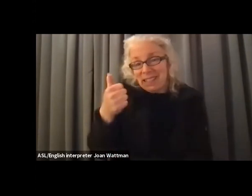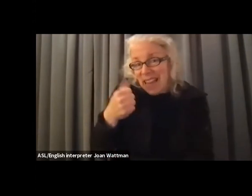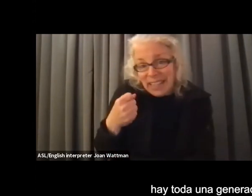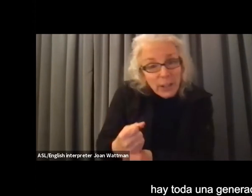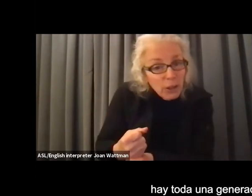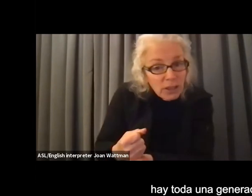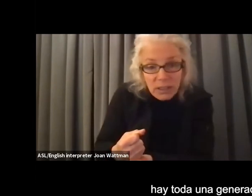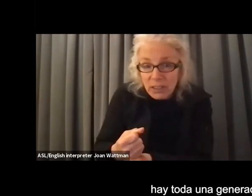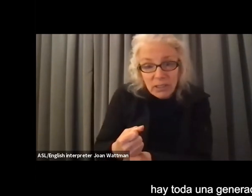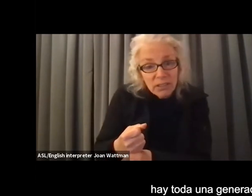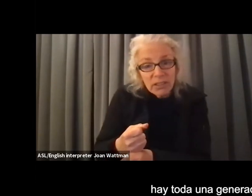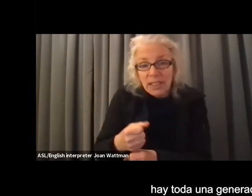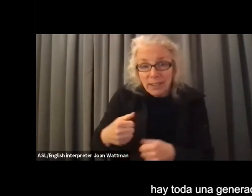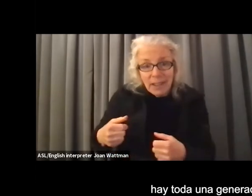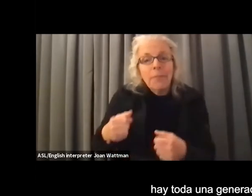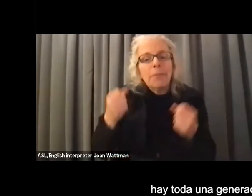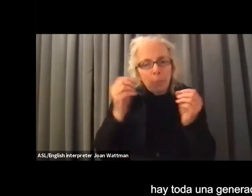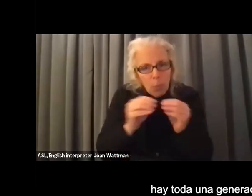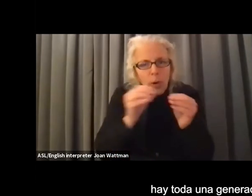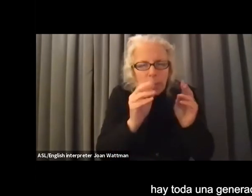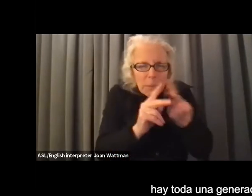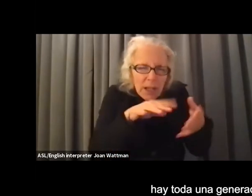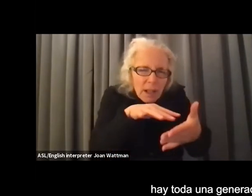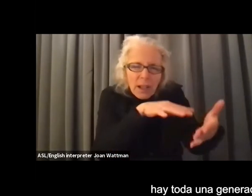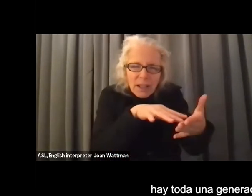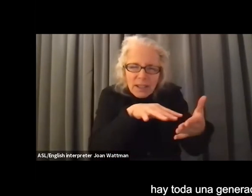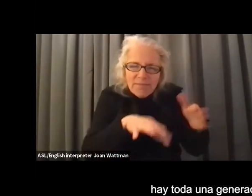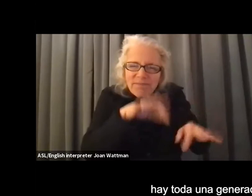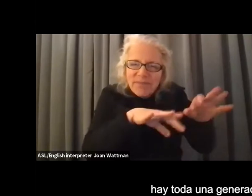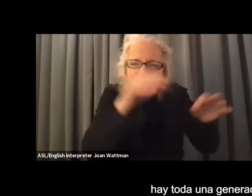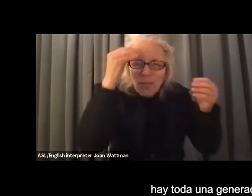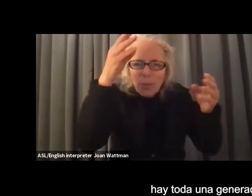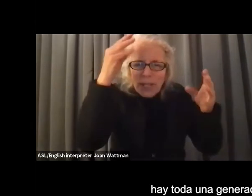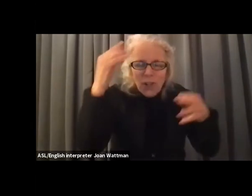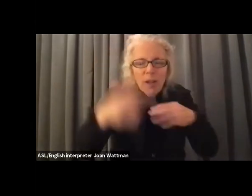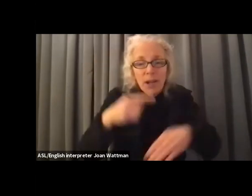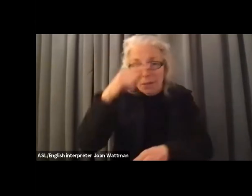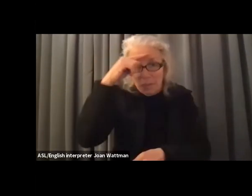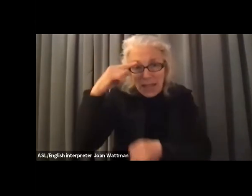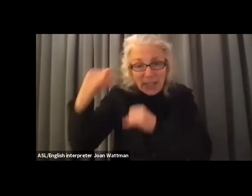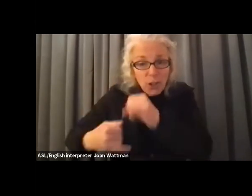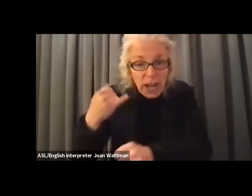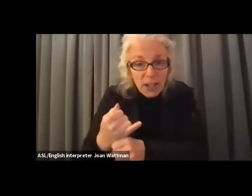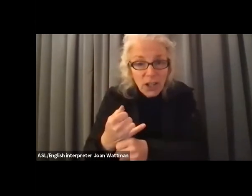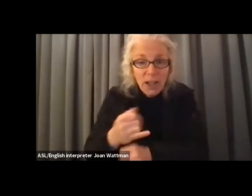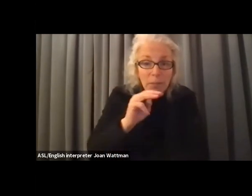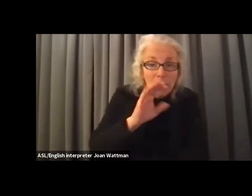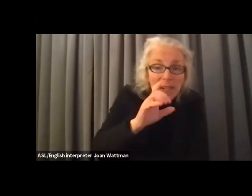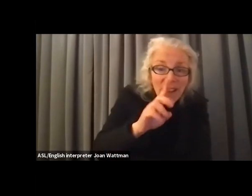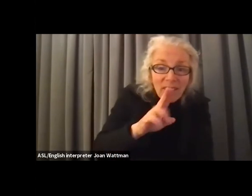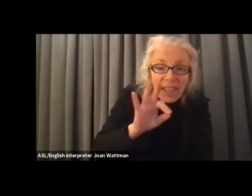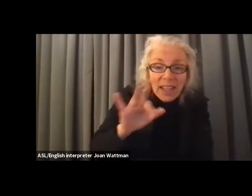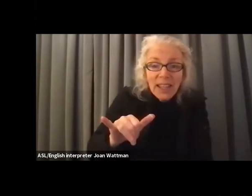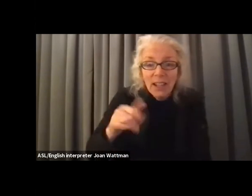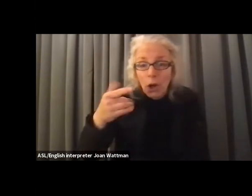so, there is a whole generation of new scholars who are writing about Black internationalism. Eric McDuffie, Dale